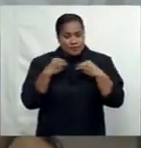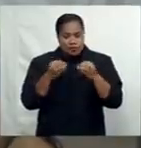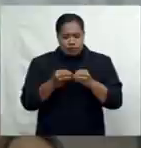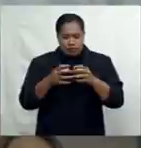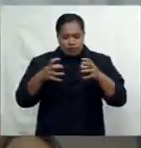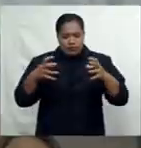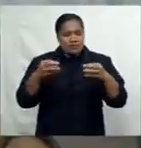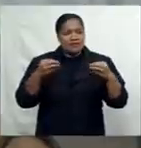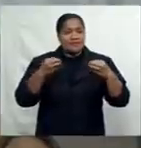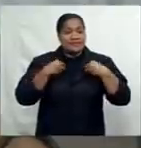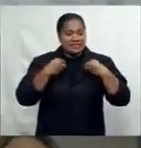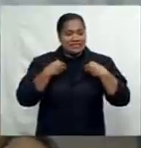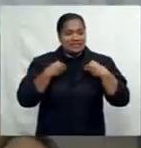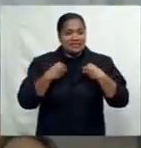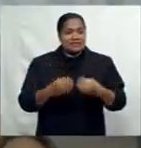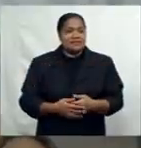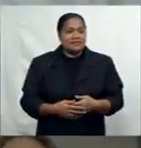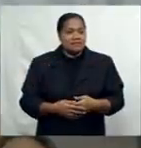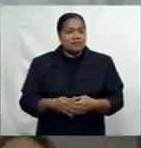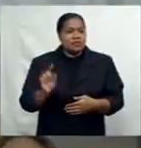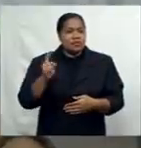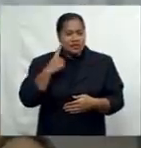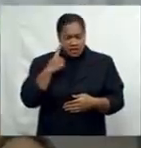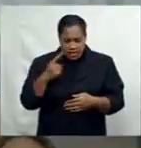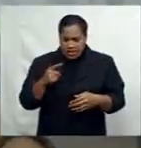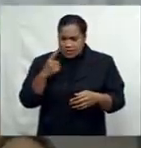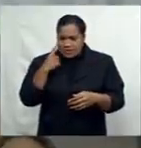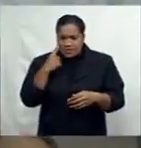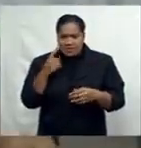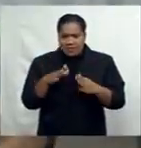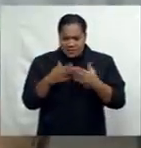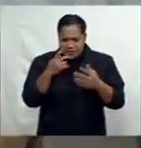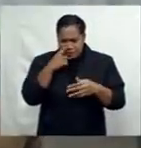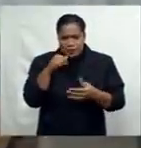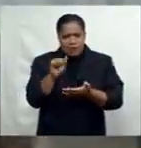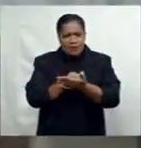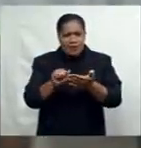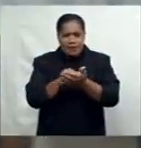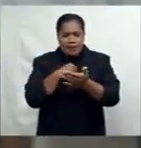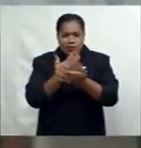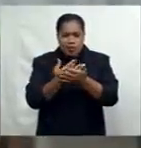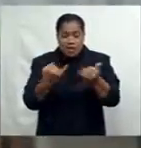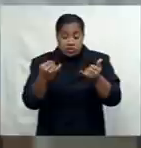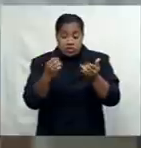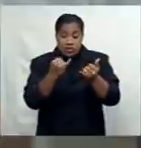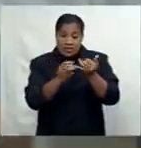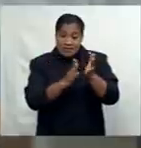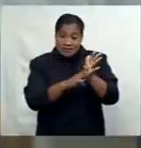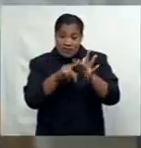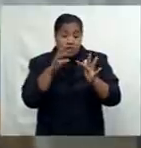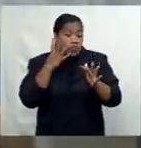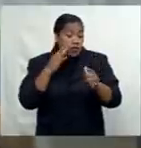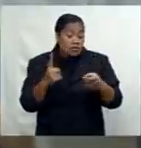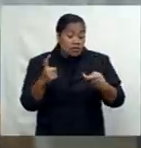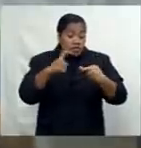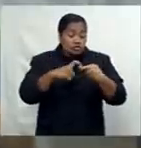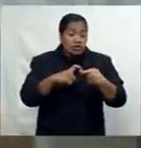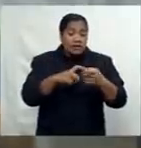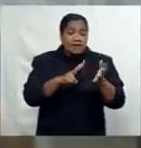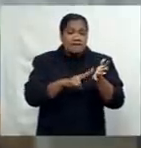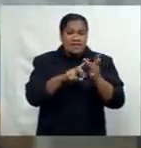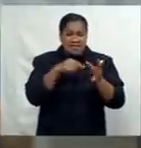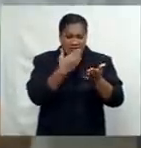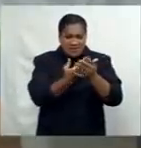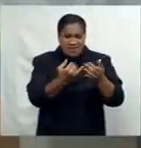under this current environment is a lot of people are buying things online. So SMEs, when they join the VT card, they don't have to invest in this